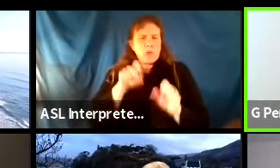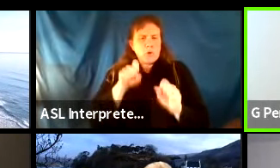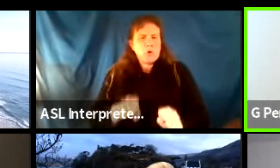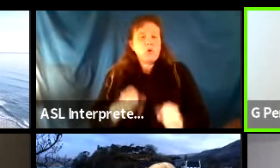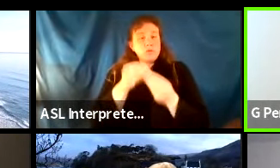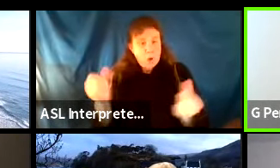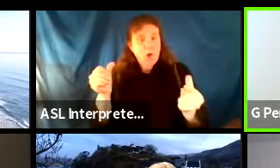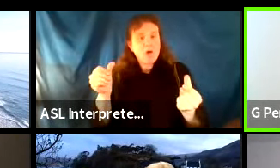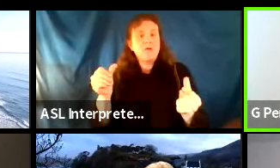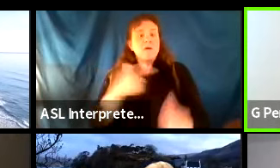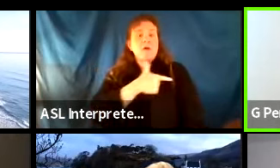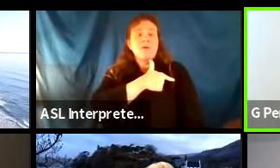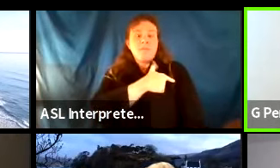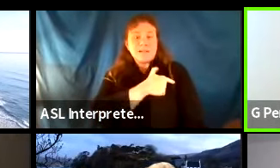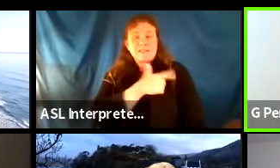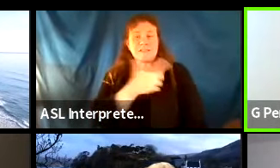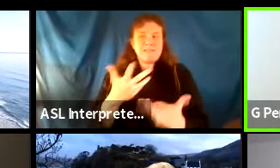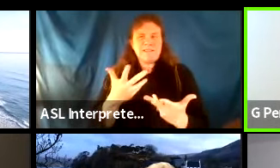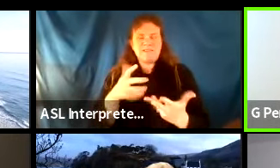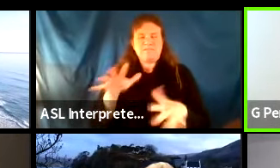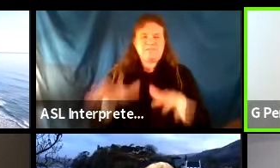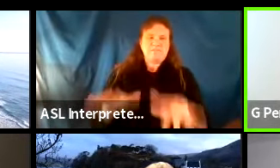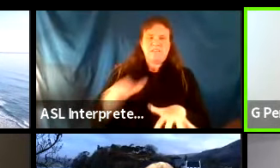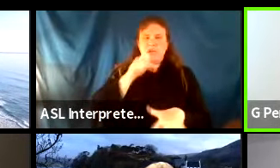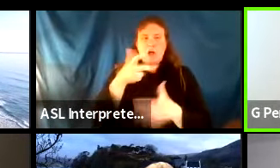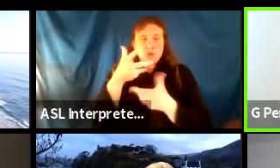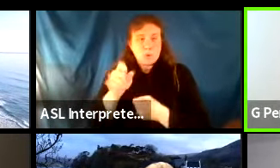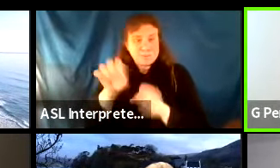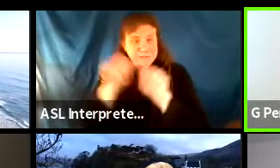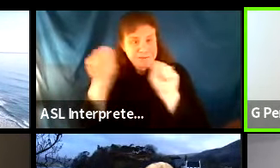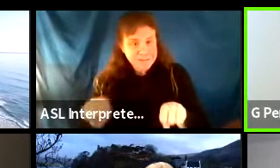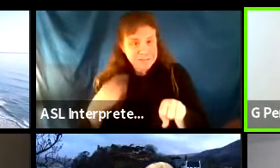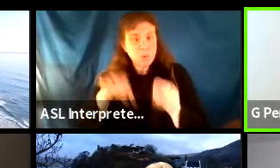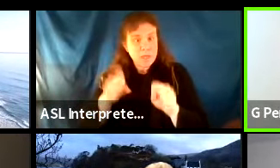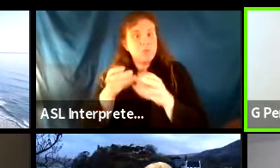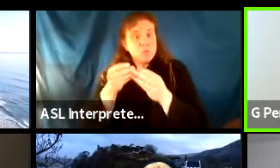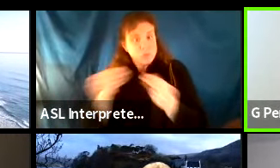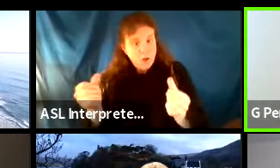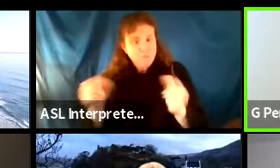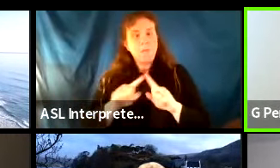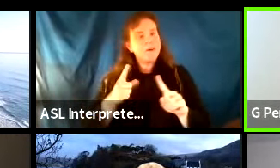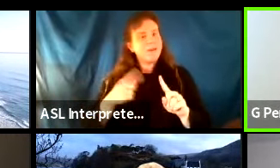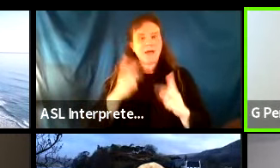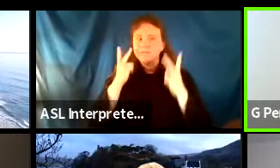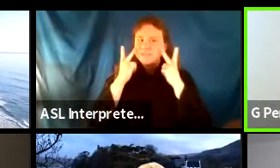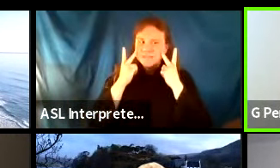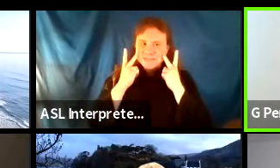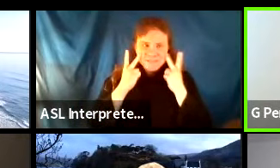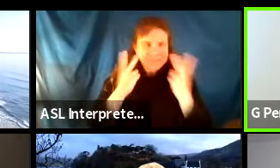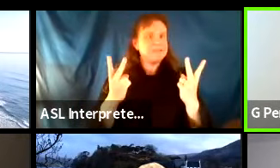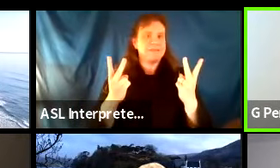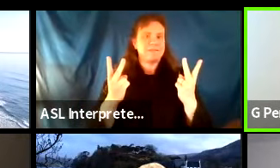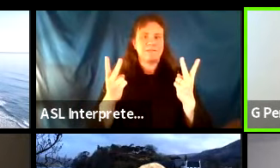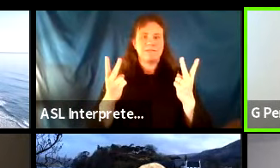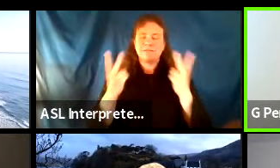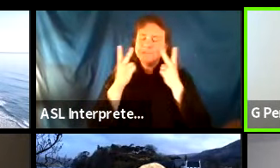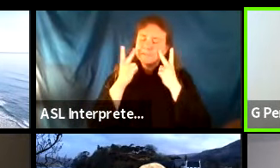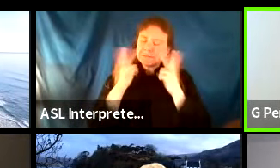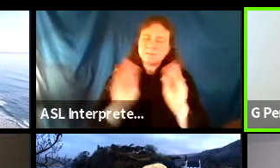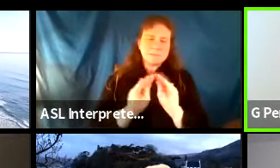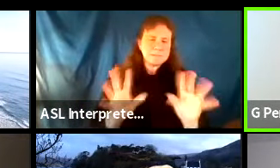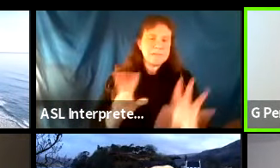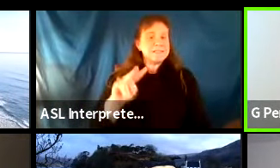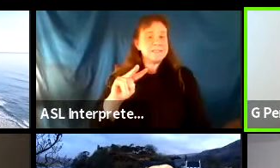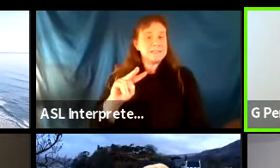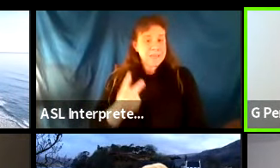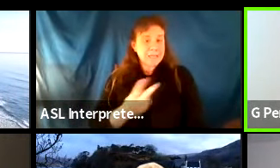vaccination hesitancy and the distrust in the system. But as I've seen it in the ground, the second shots of